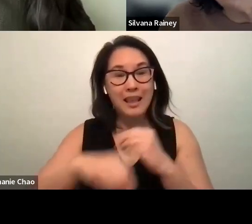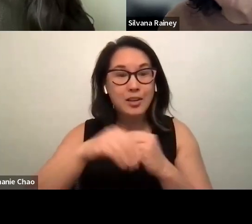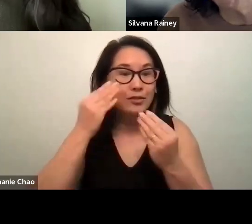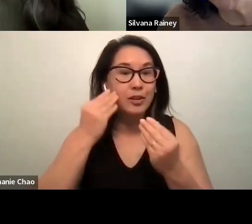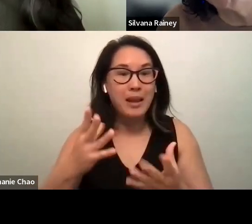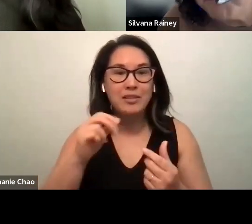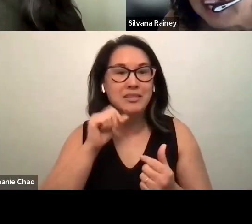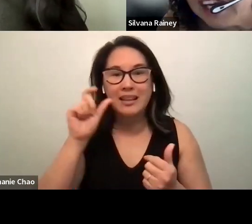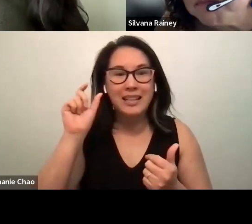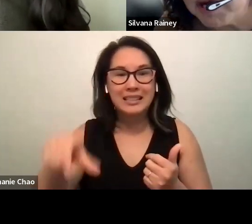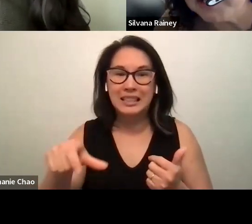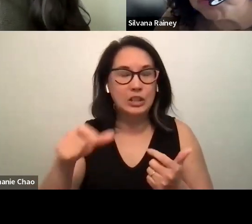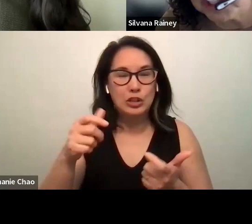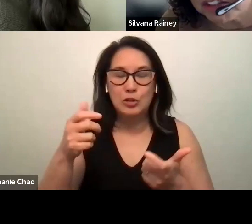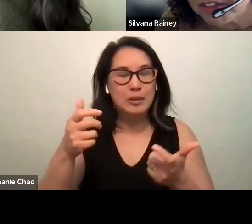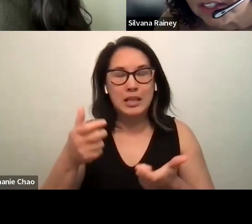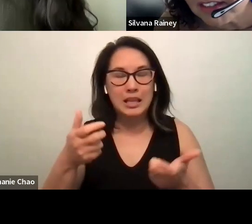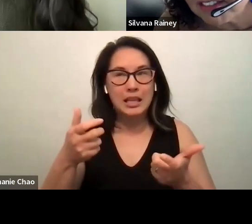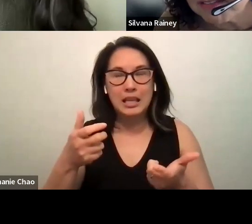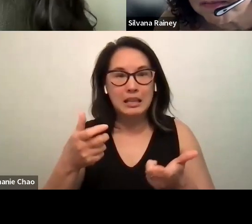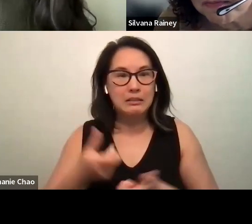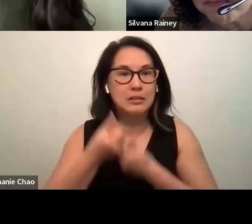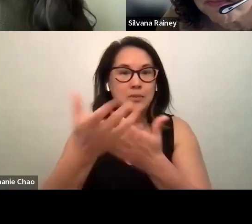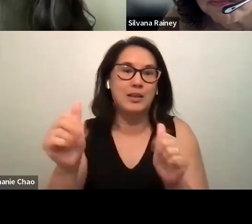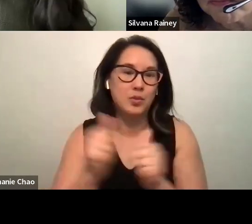it doesn't need to be conveyed by words.